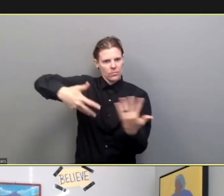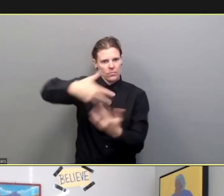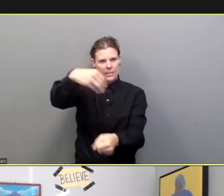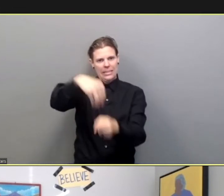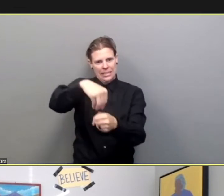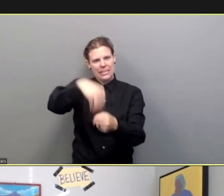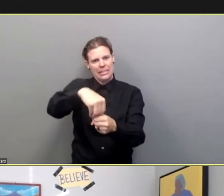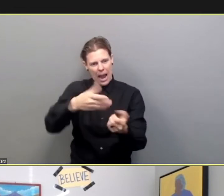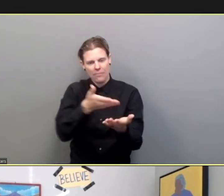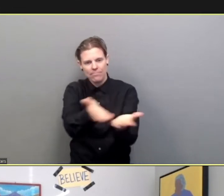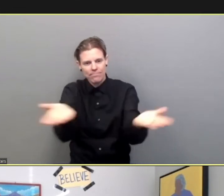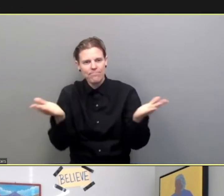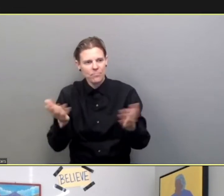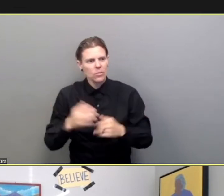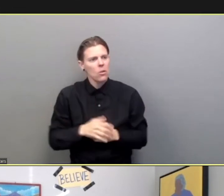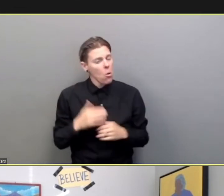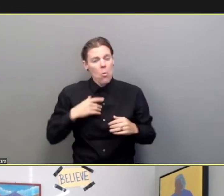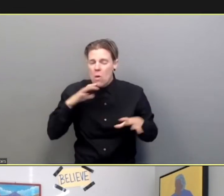also